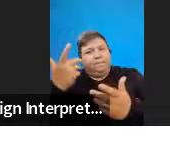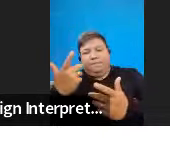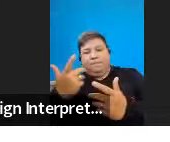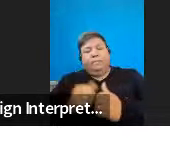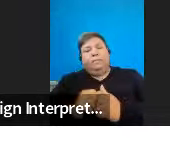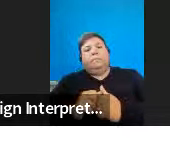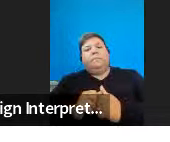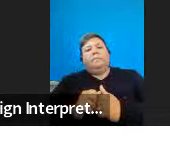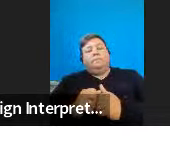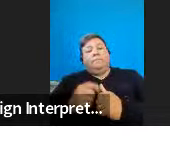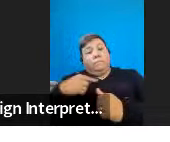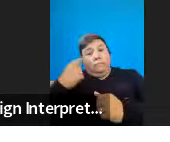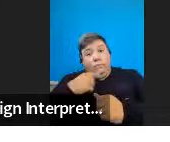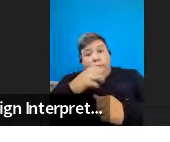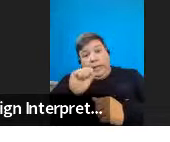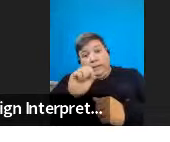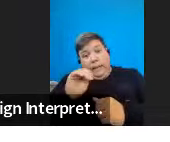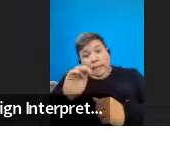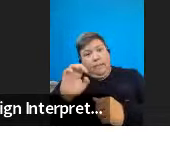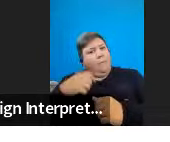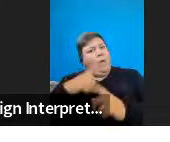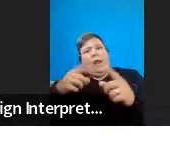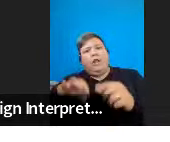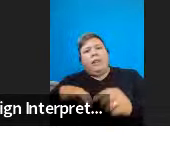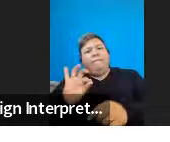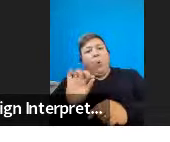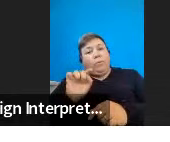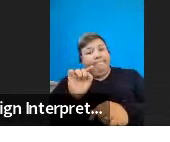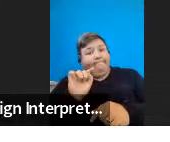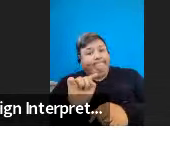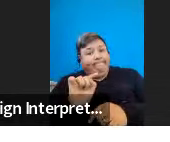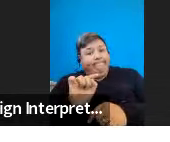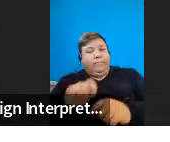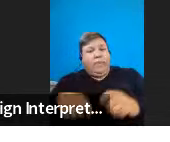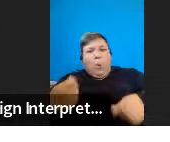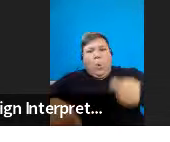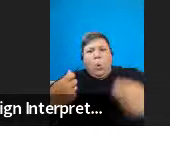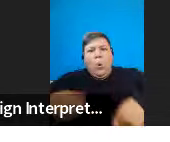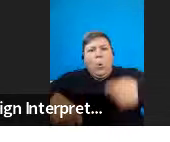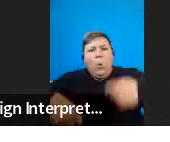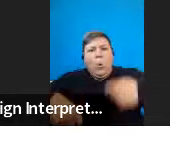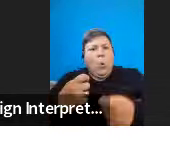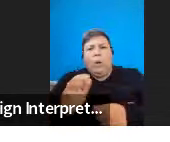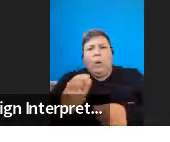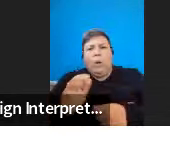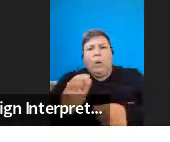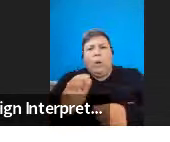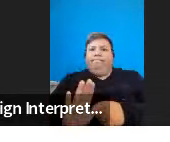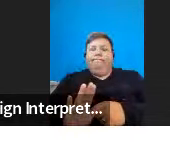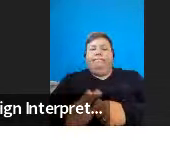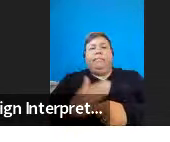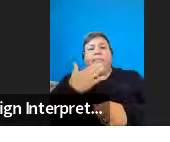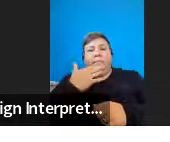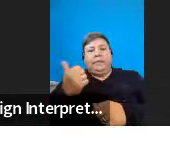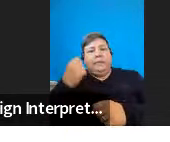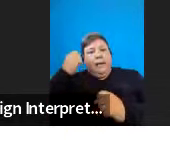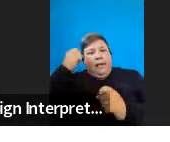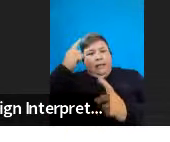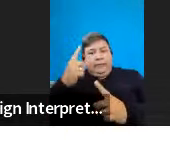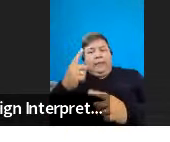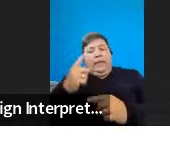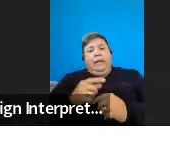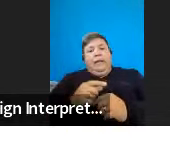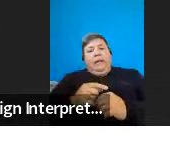us as SMME, we cannot really afford to do these things. Please consider that we get also expedited physical and